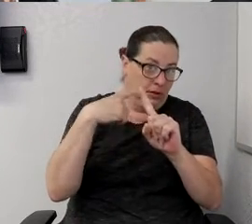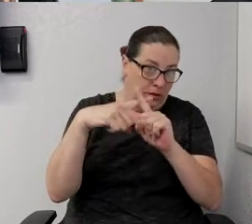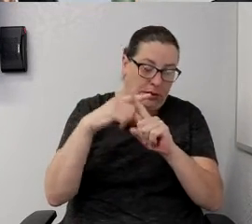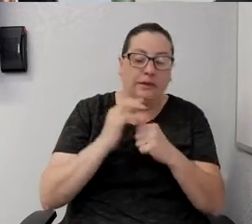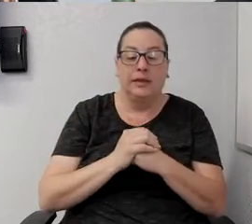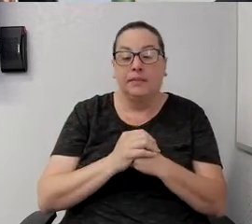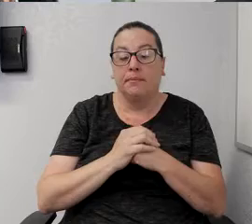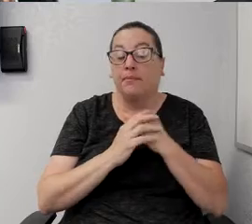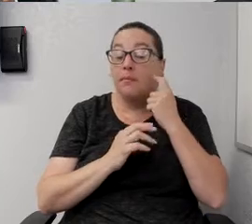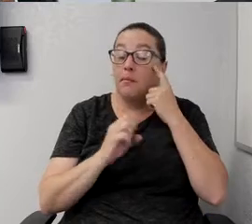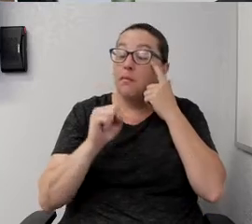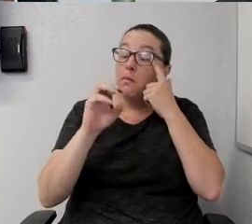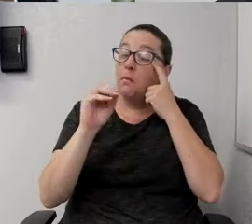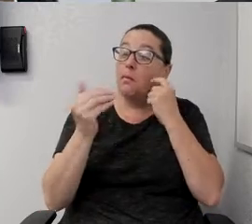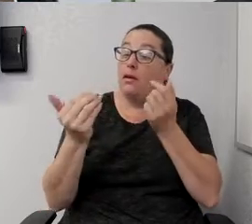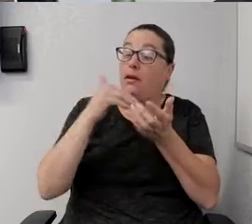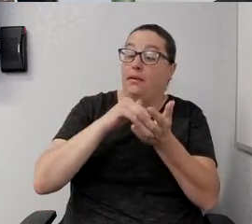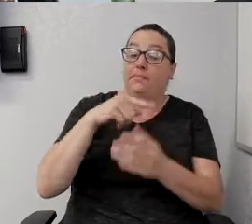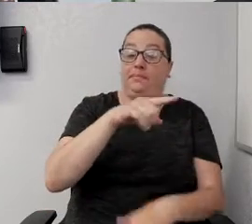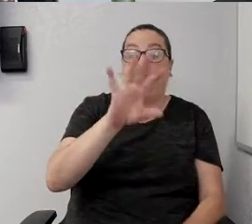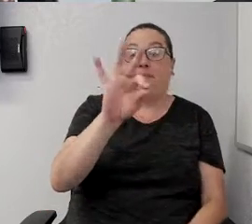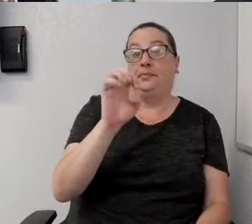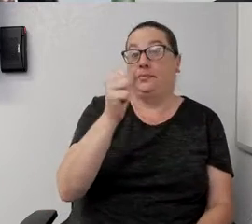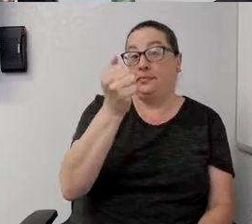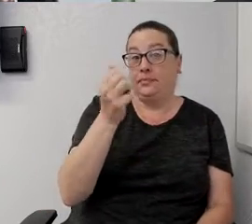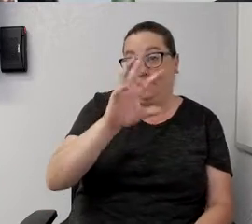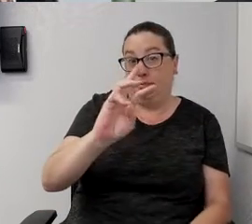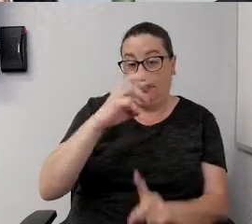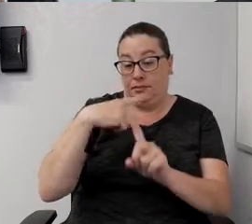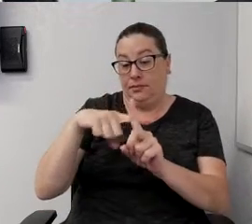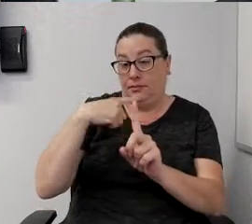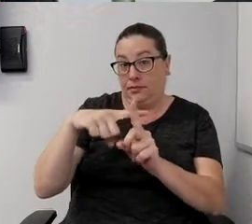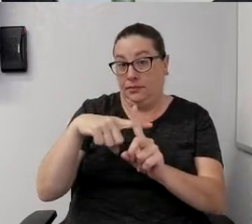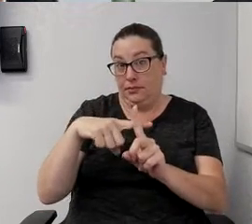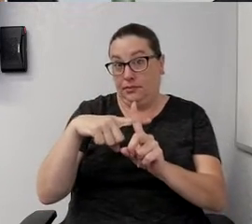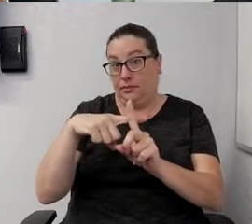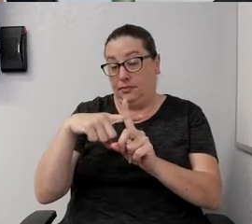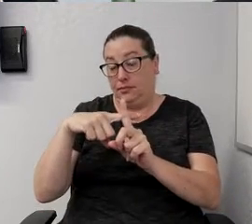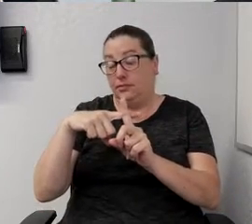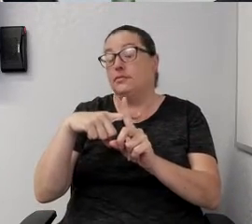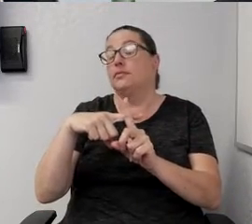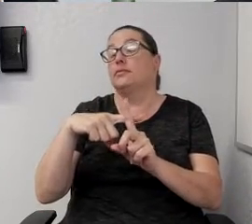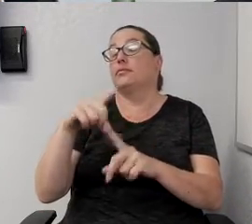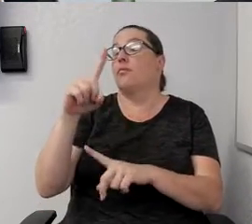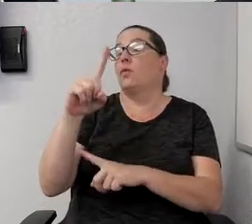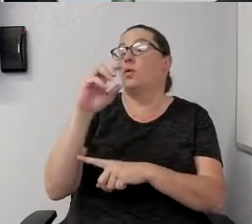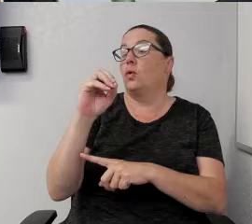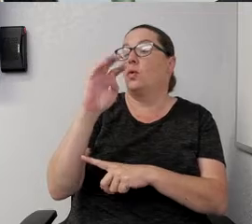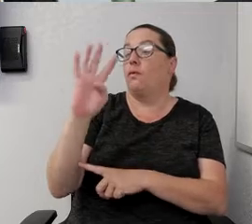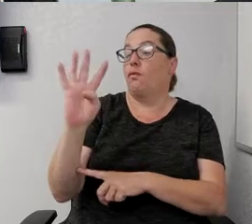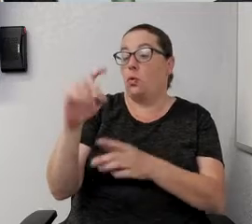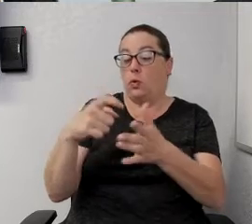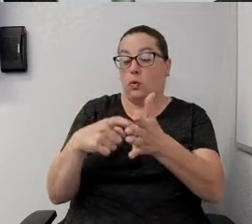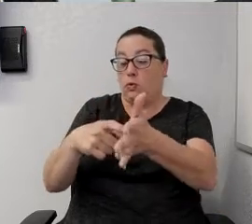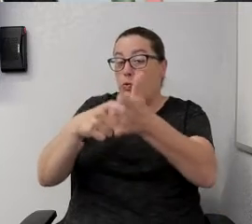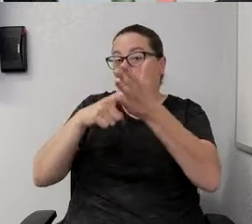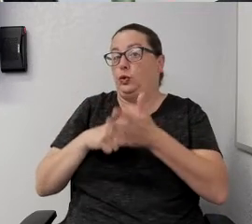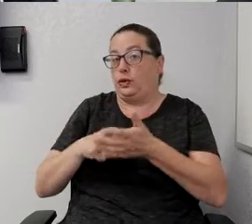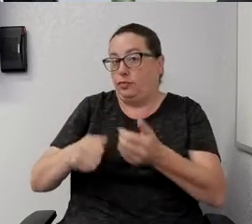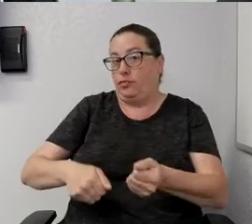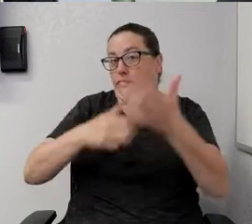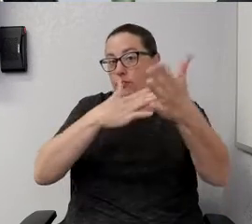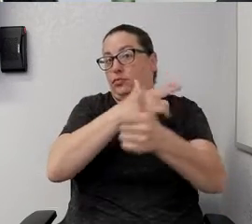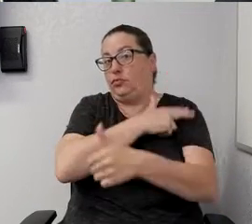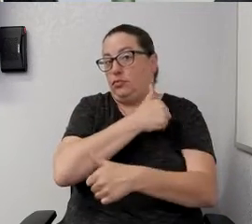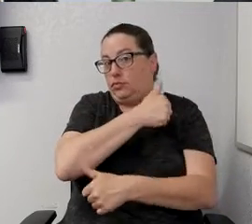the 916 positive cases throughout the county. 104 of them required hospitalization and